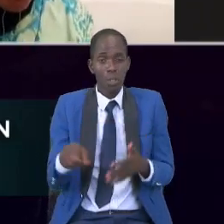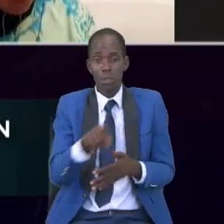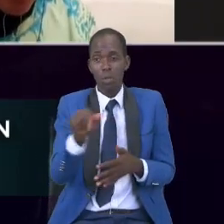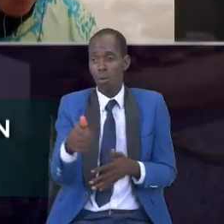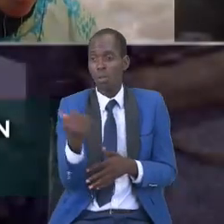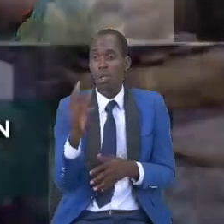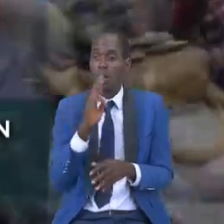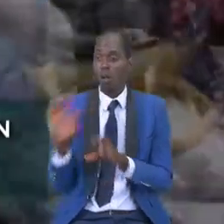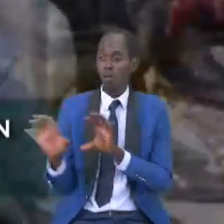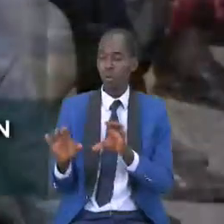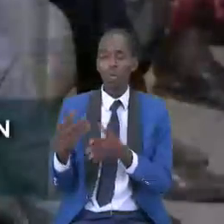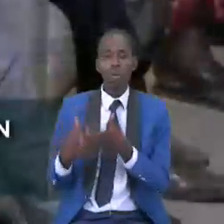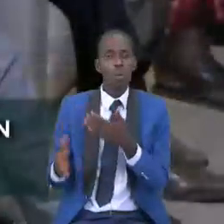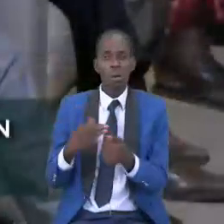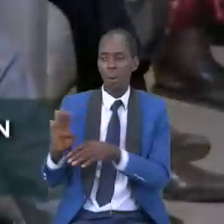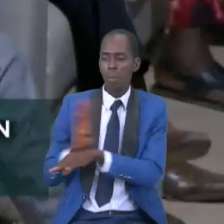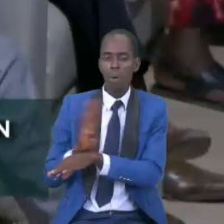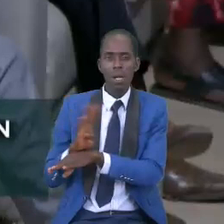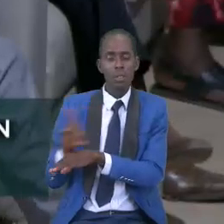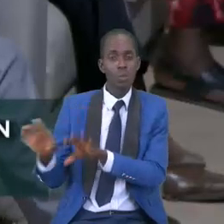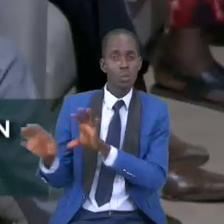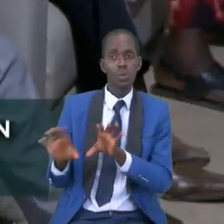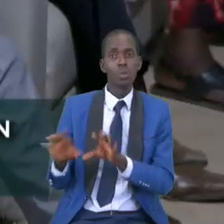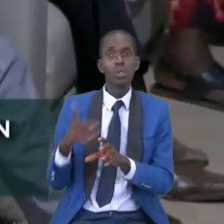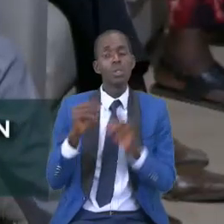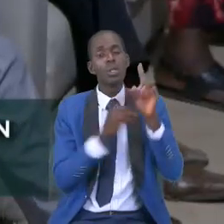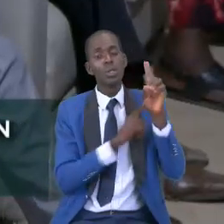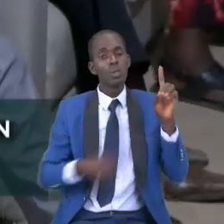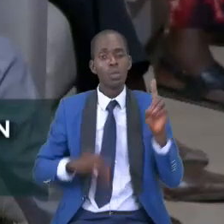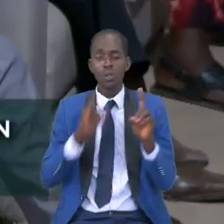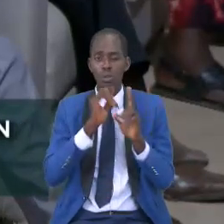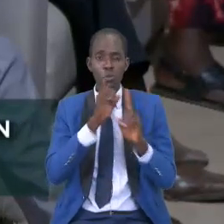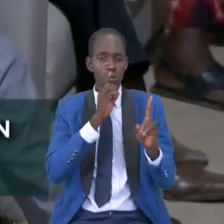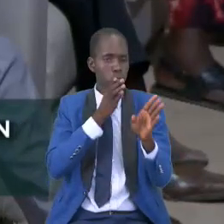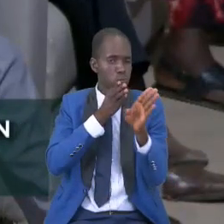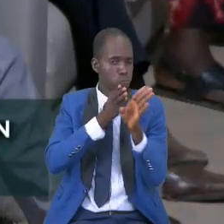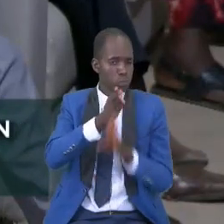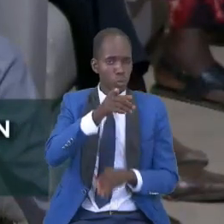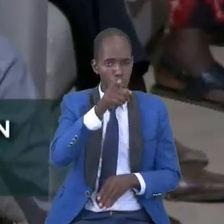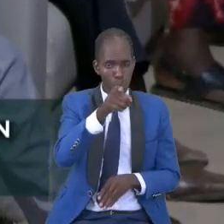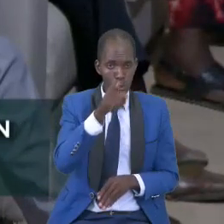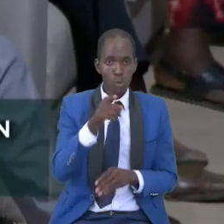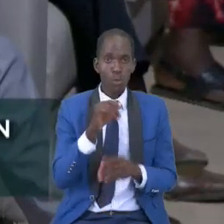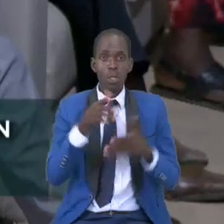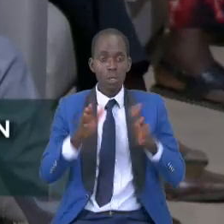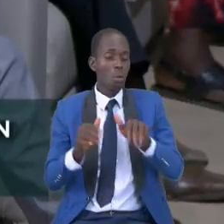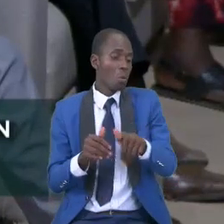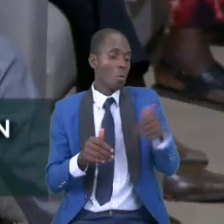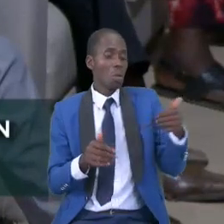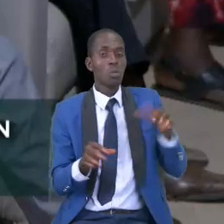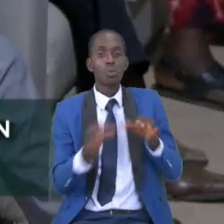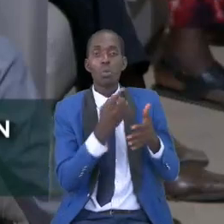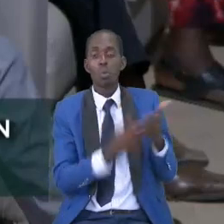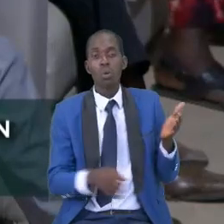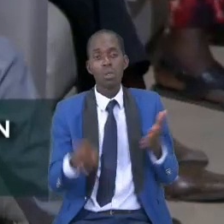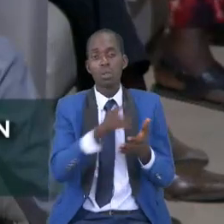whatever business they're carrying on, the Lord is talking directly to you. Let others do what they believe they should be